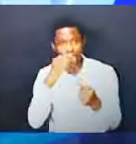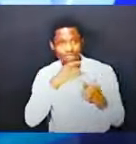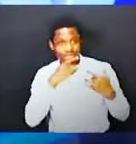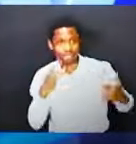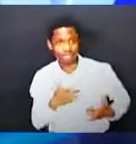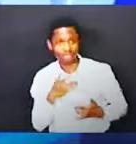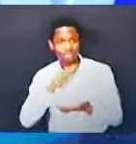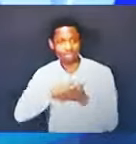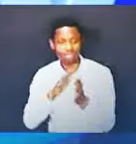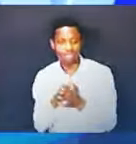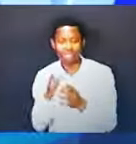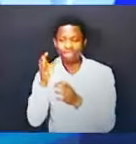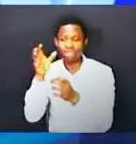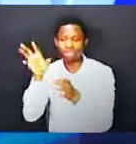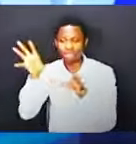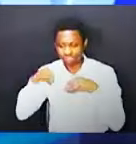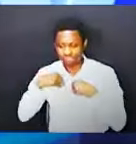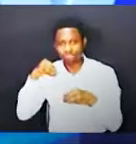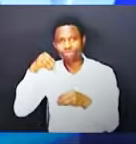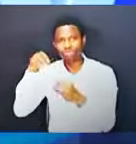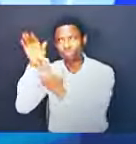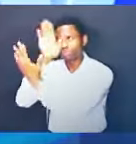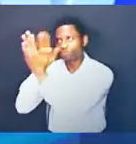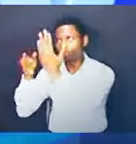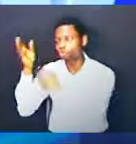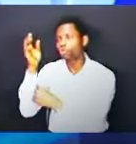my strength and my